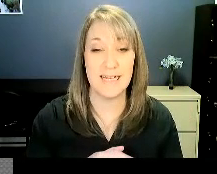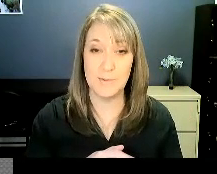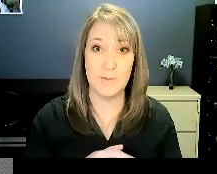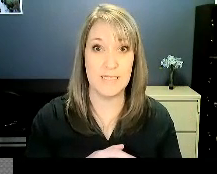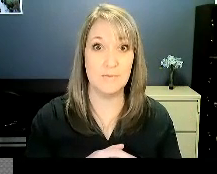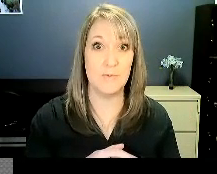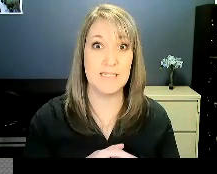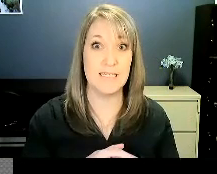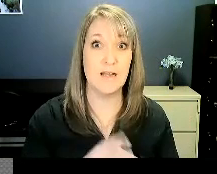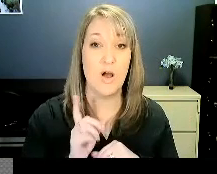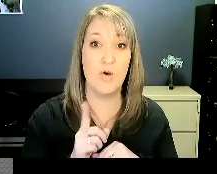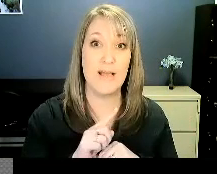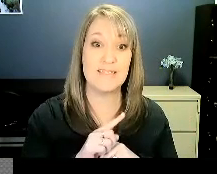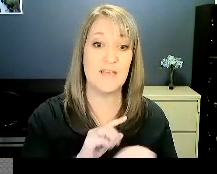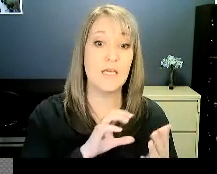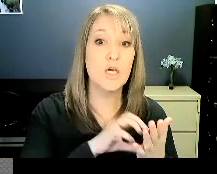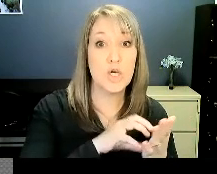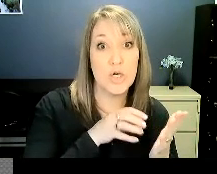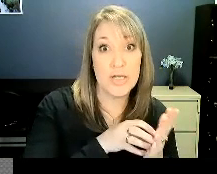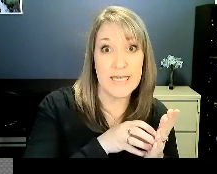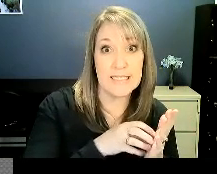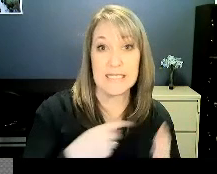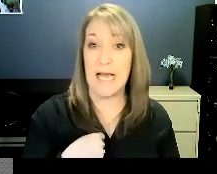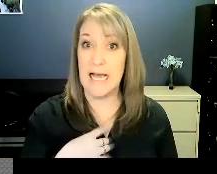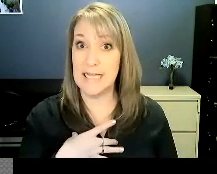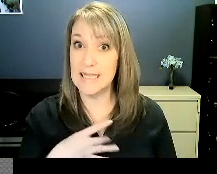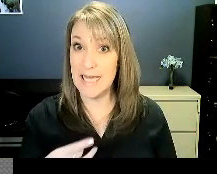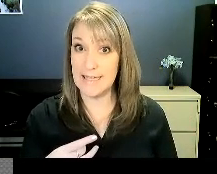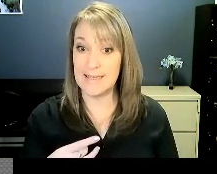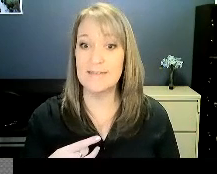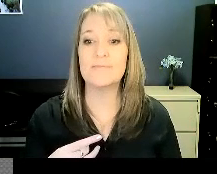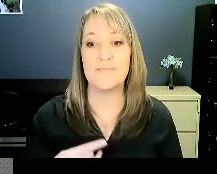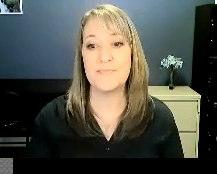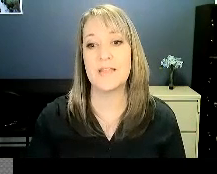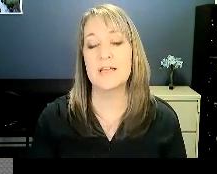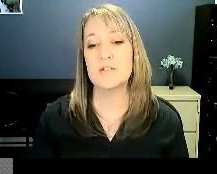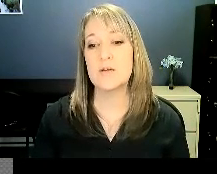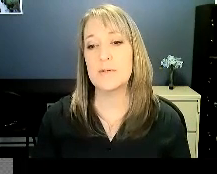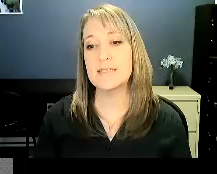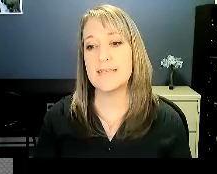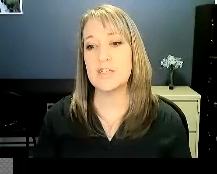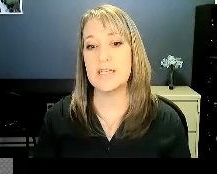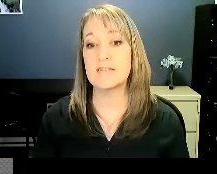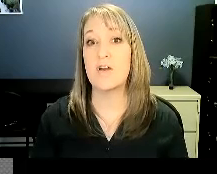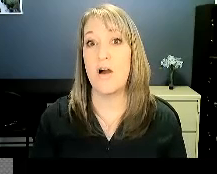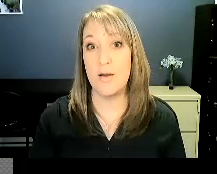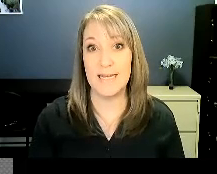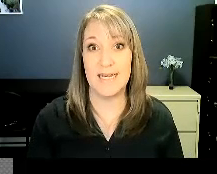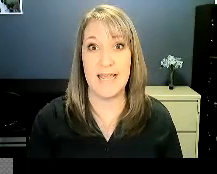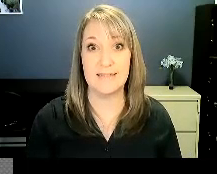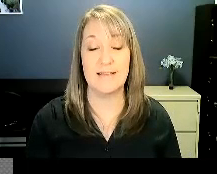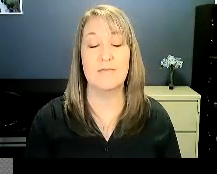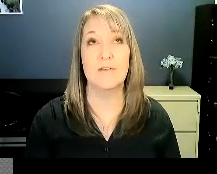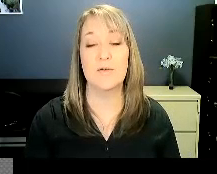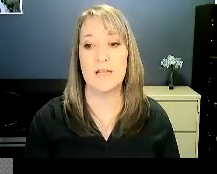is exactly what we did when we did OSV, cookies, I like. Topicalization is common